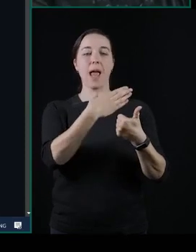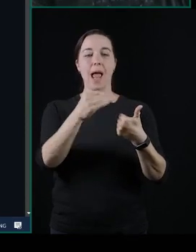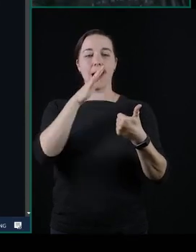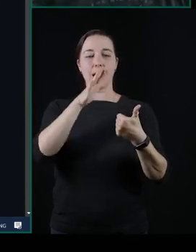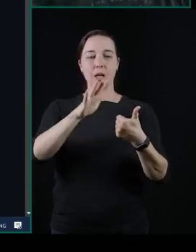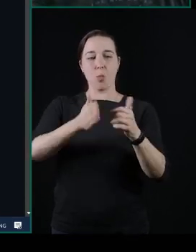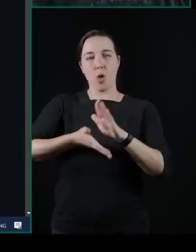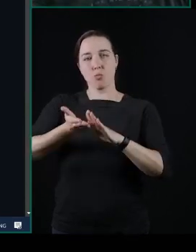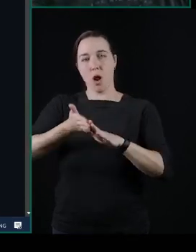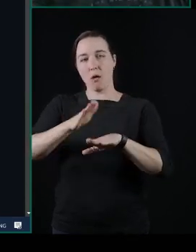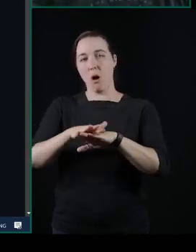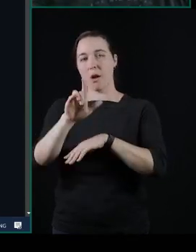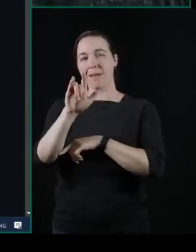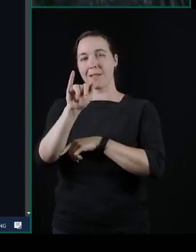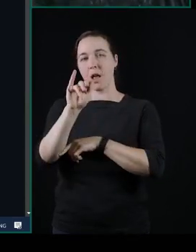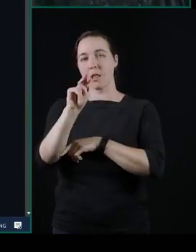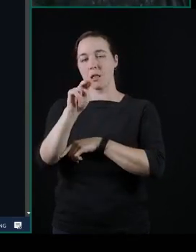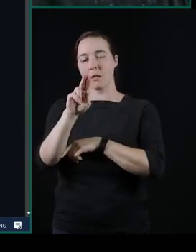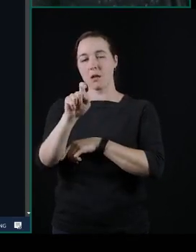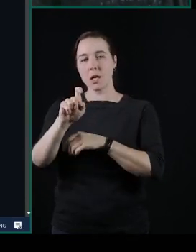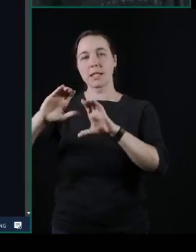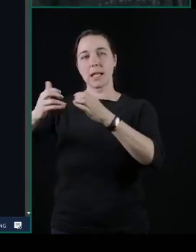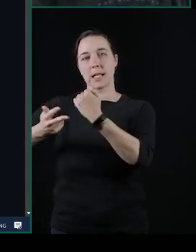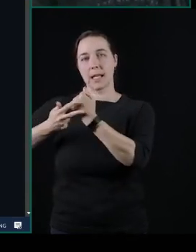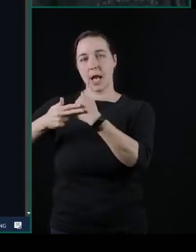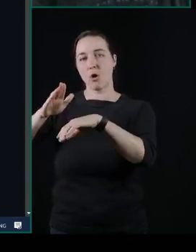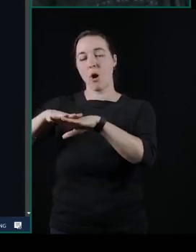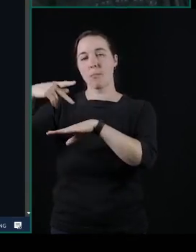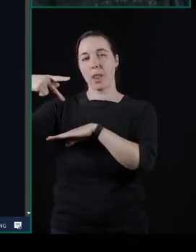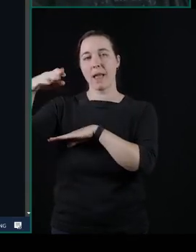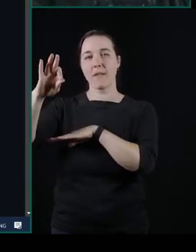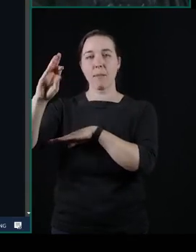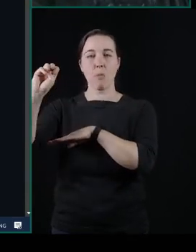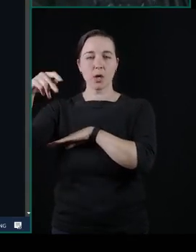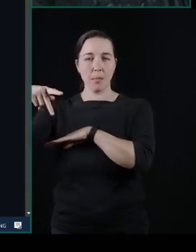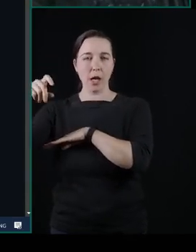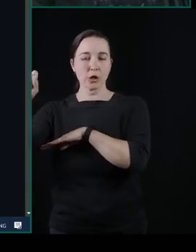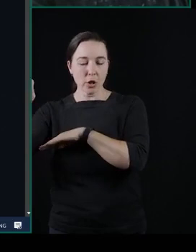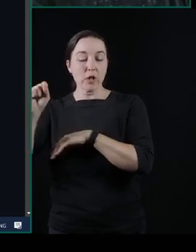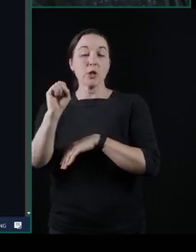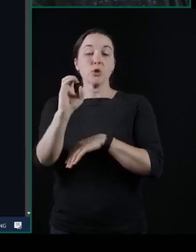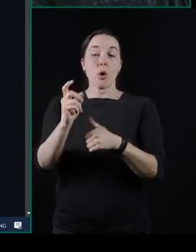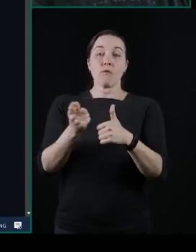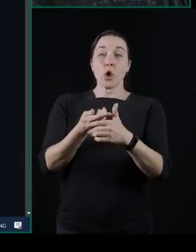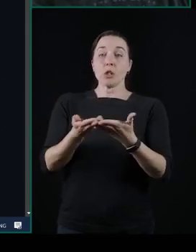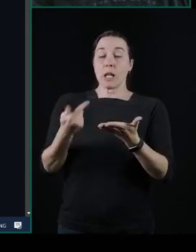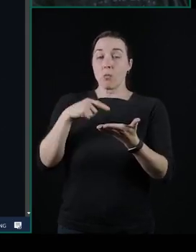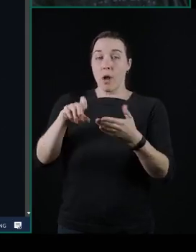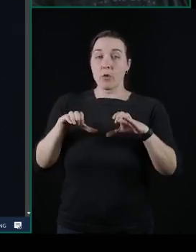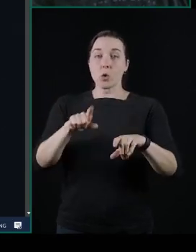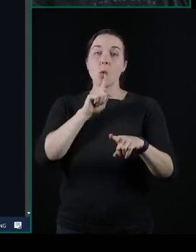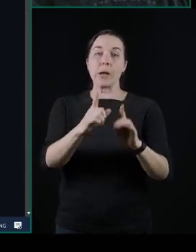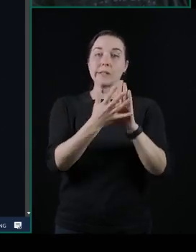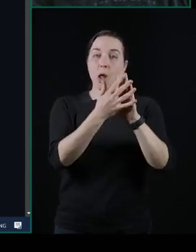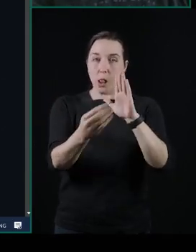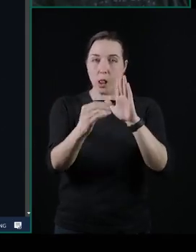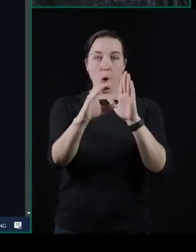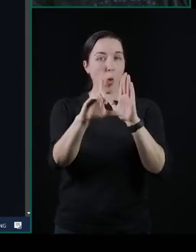and run it on a Linux container on PlayFab multiplayer servers. So the first thing we have to do is clone